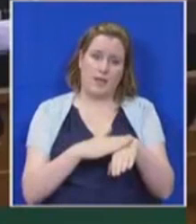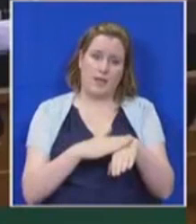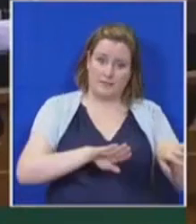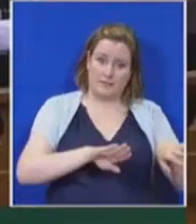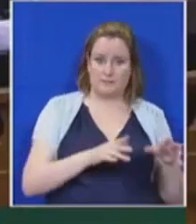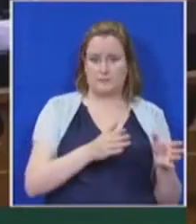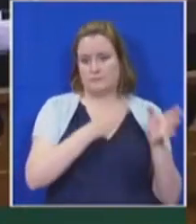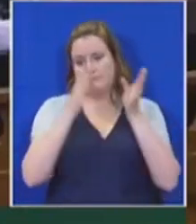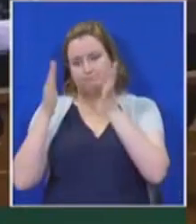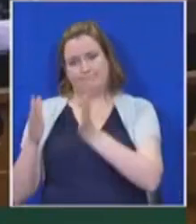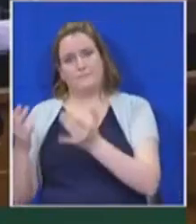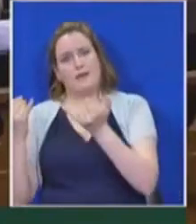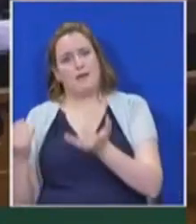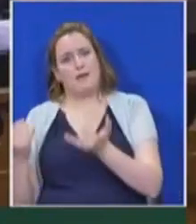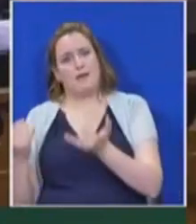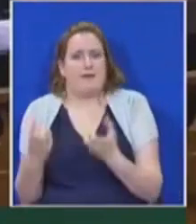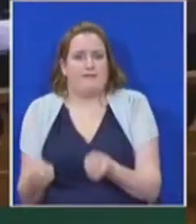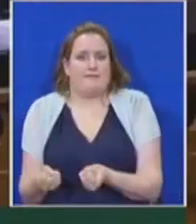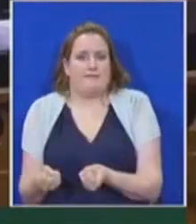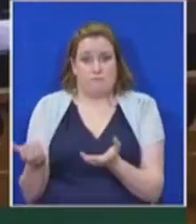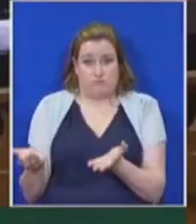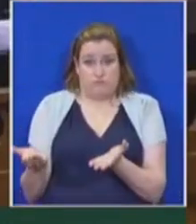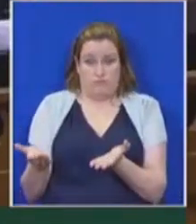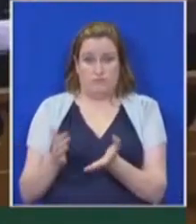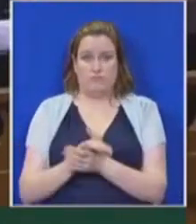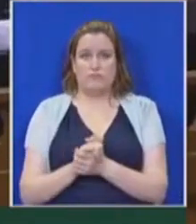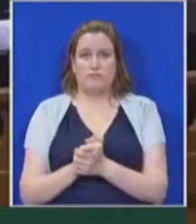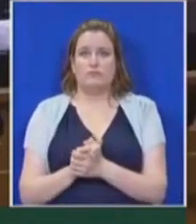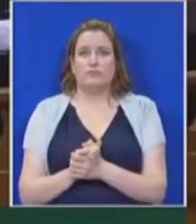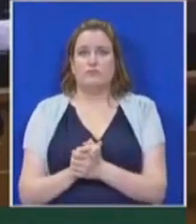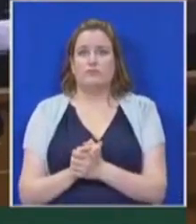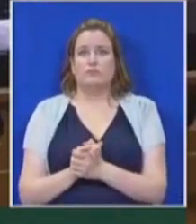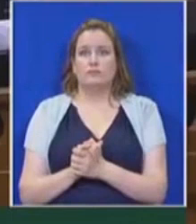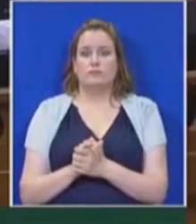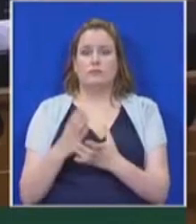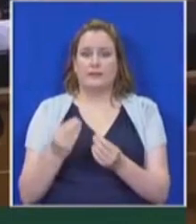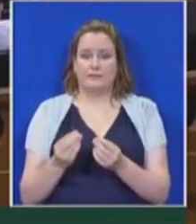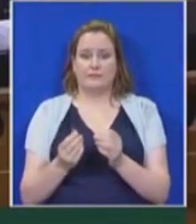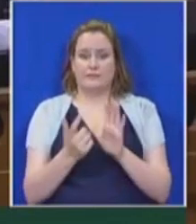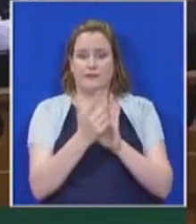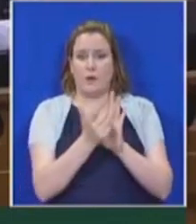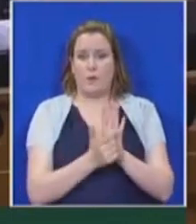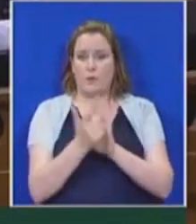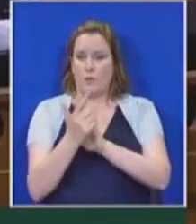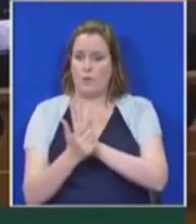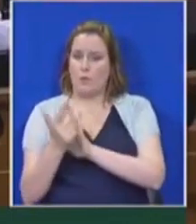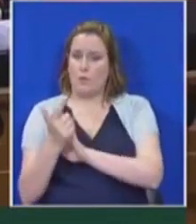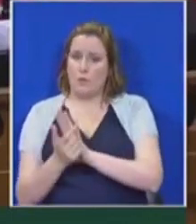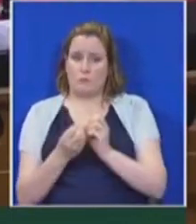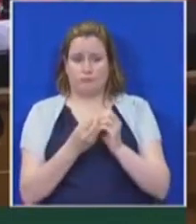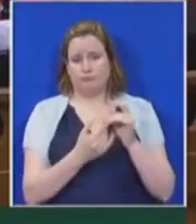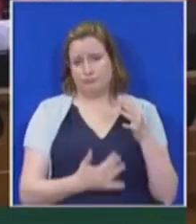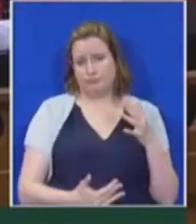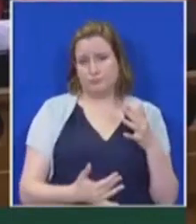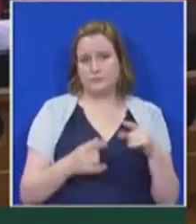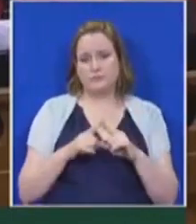have, that there's still a lot of legislations that exist that come from the